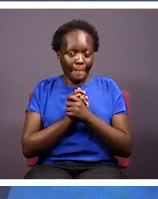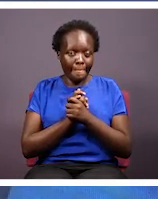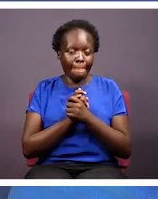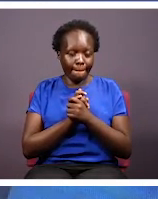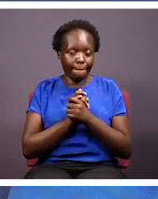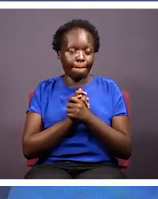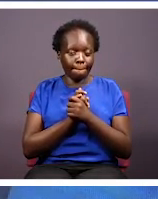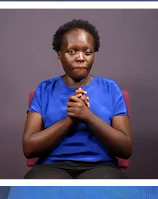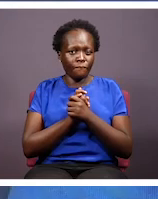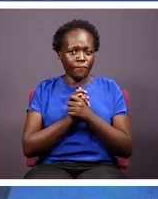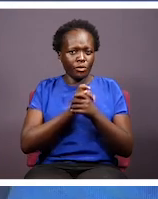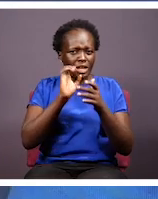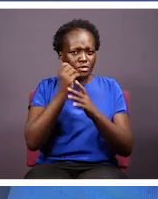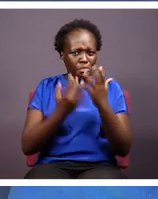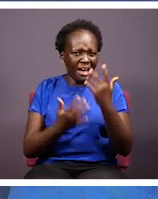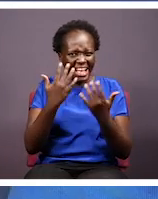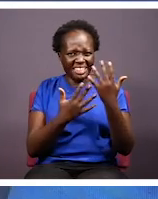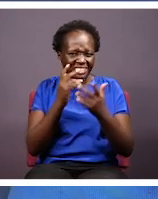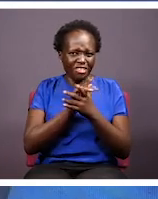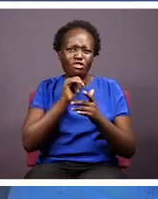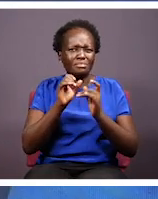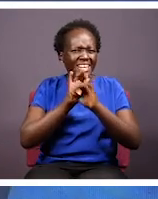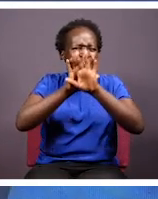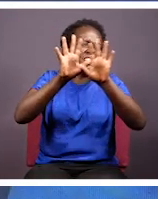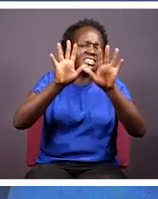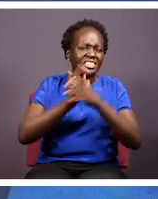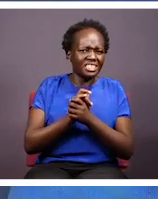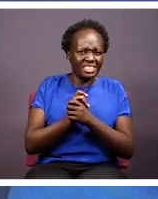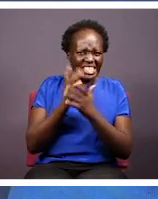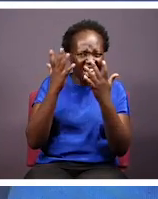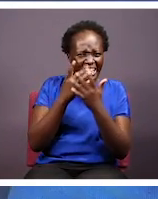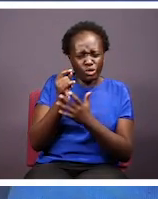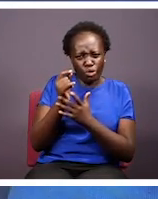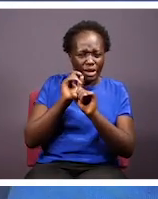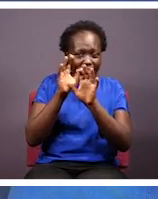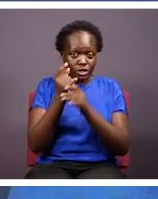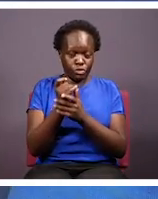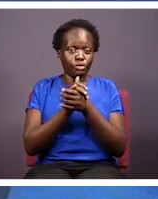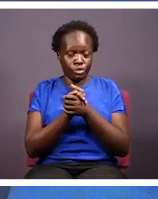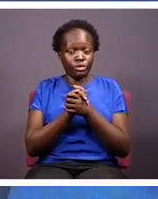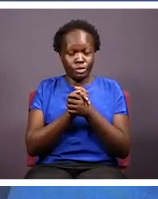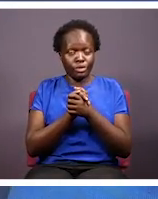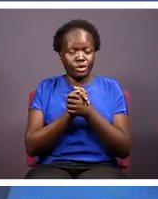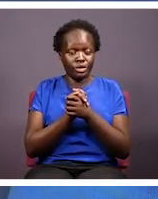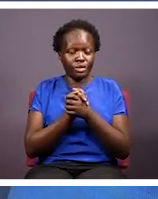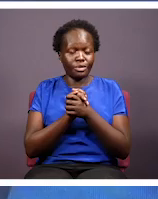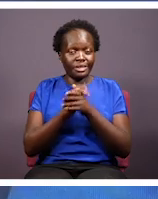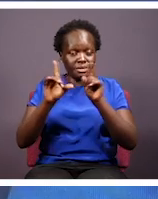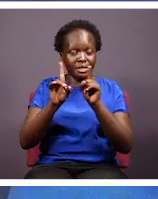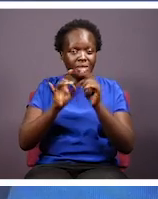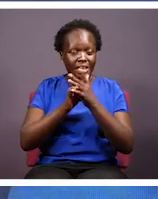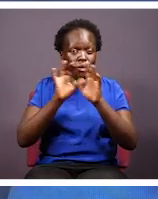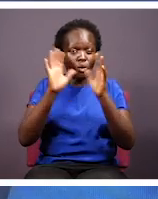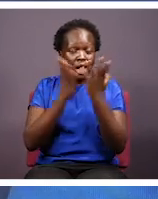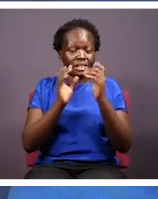course if you burn deemly beam is a worse light i pray that you and i who are